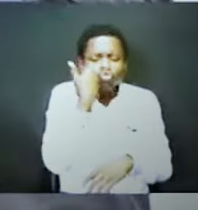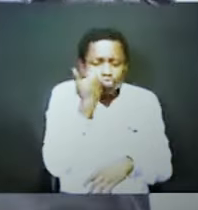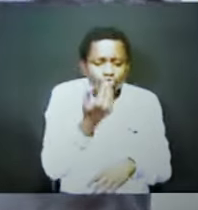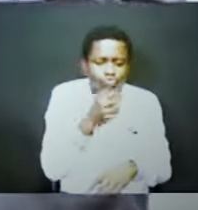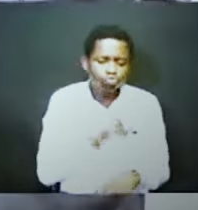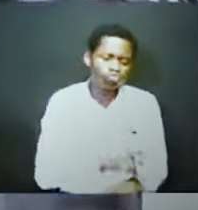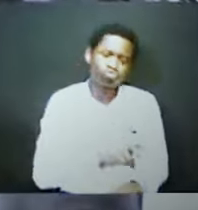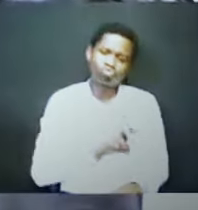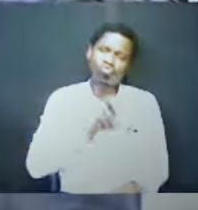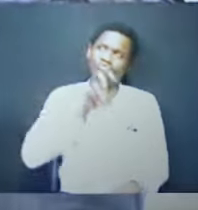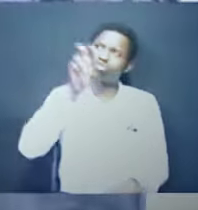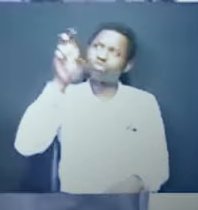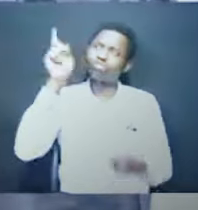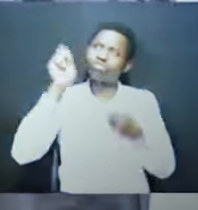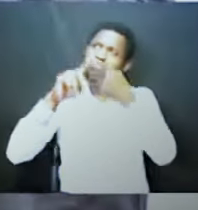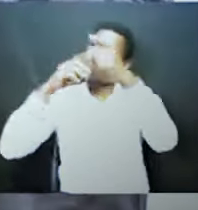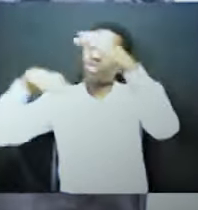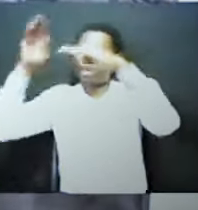We